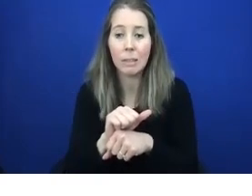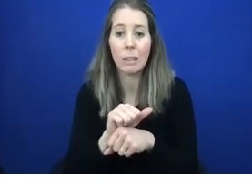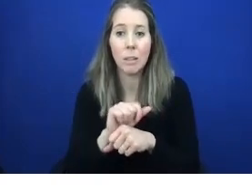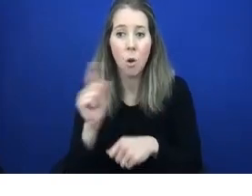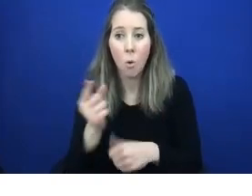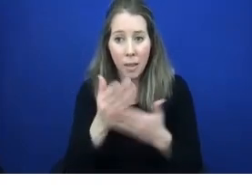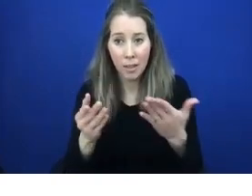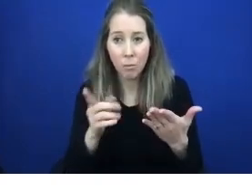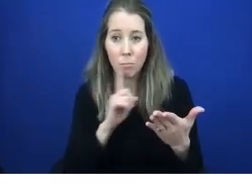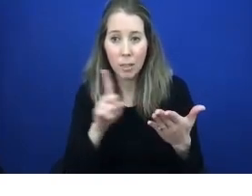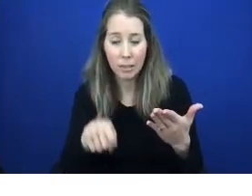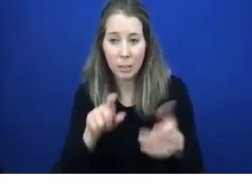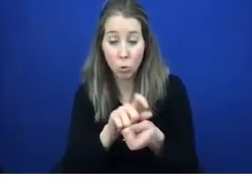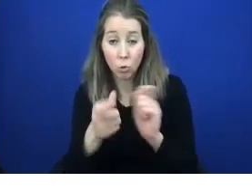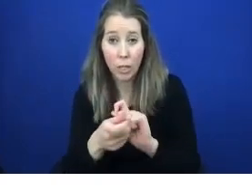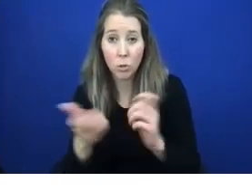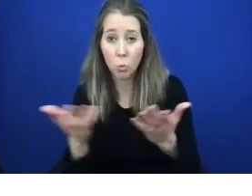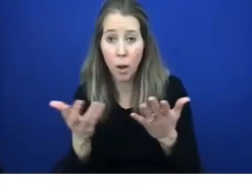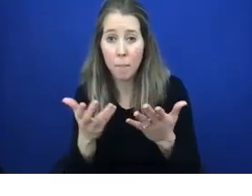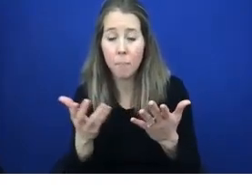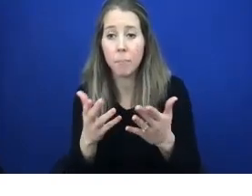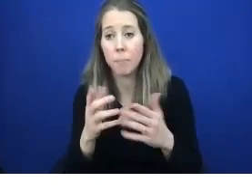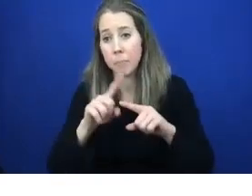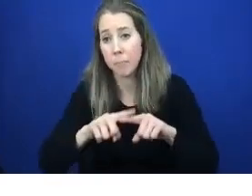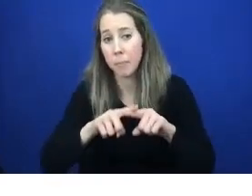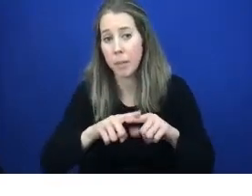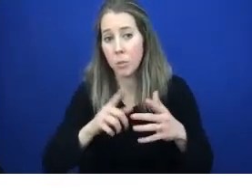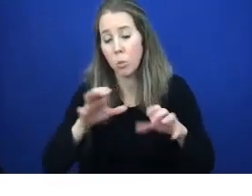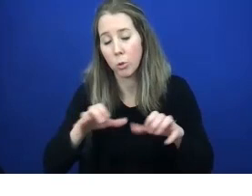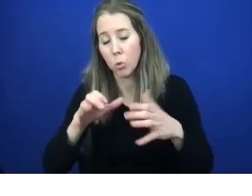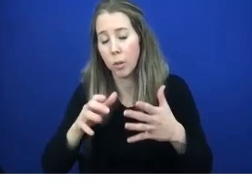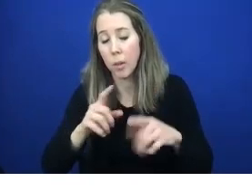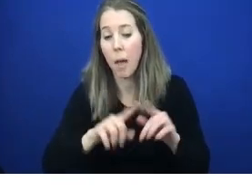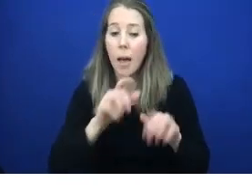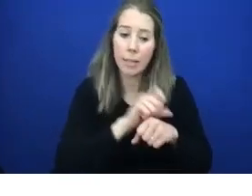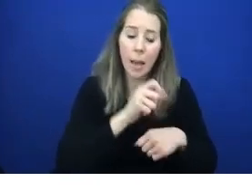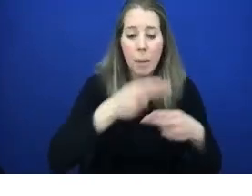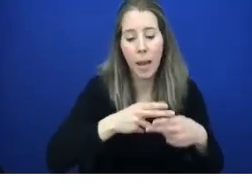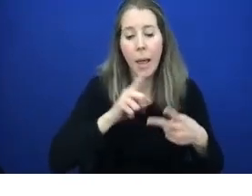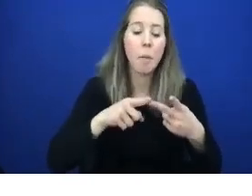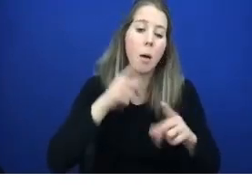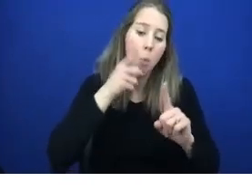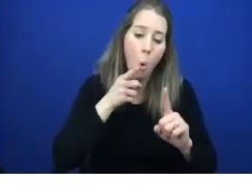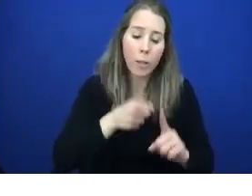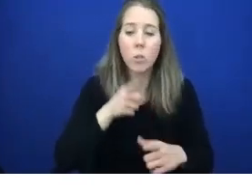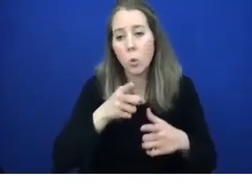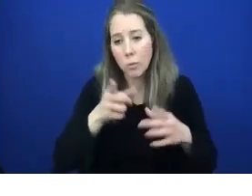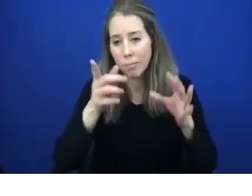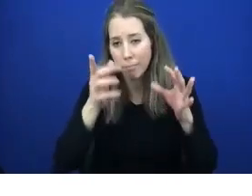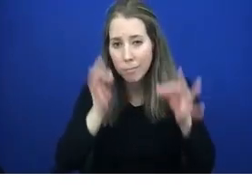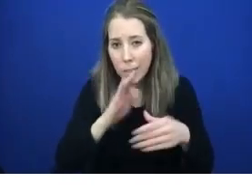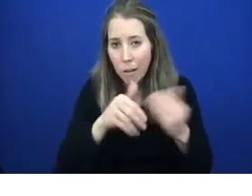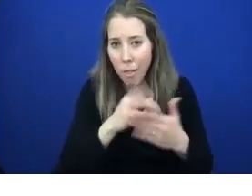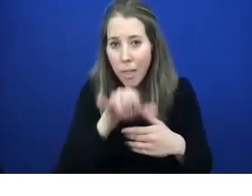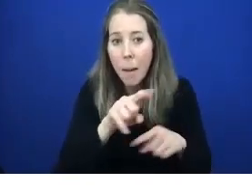The only thing that you really need to change based on what you're already doing, so assignment name, points, you'll assign all of that.